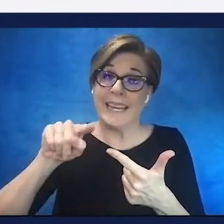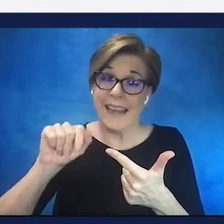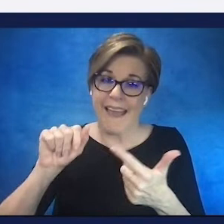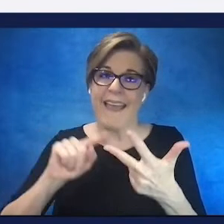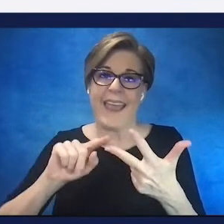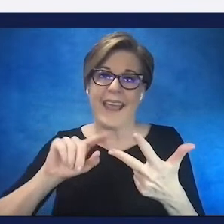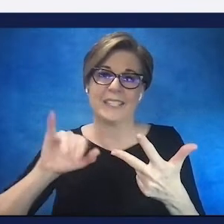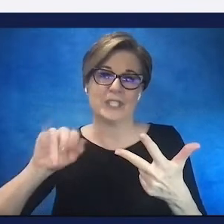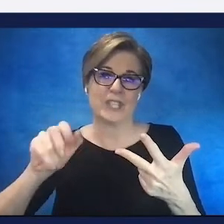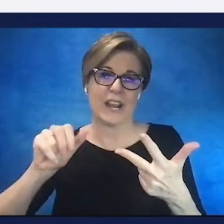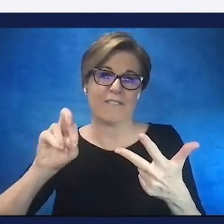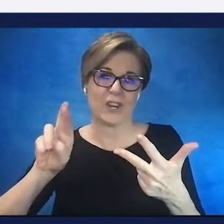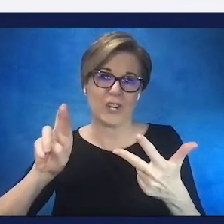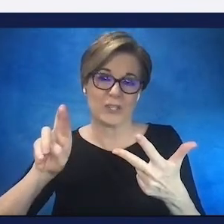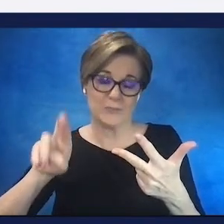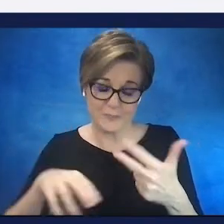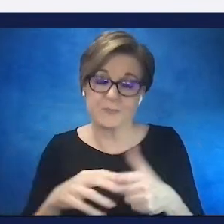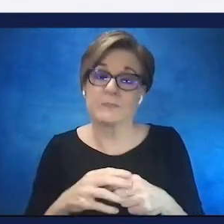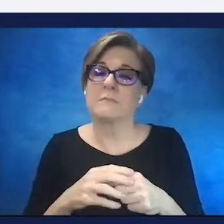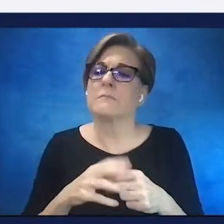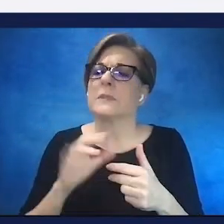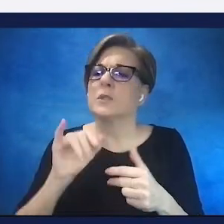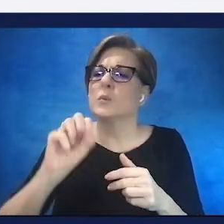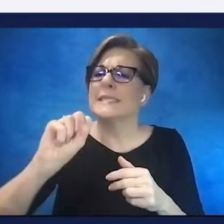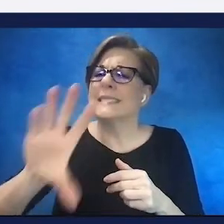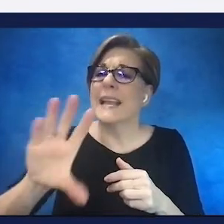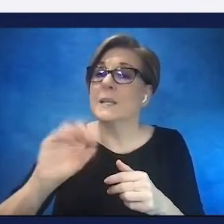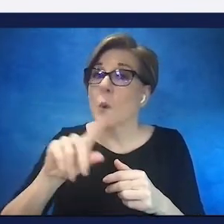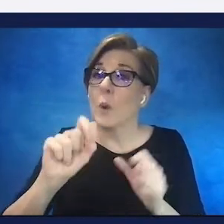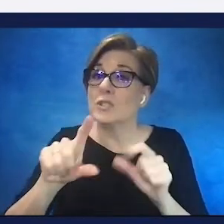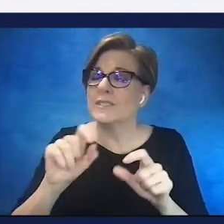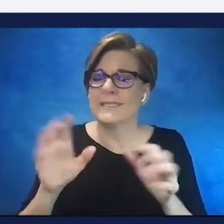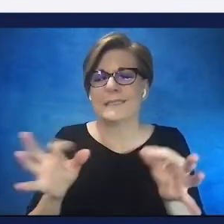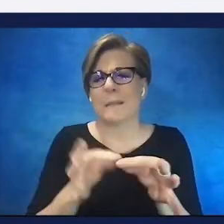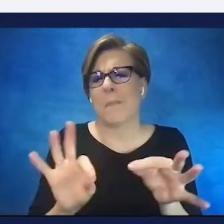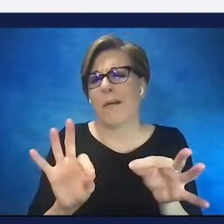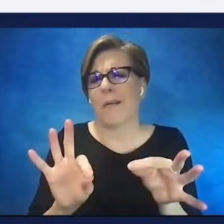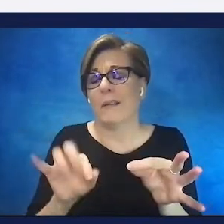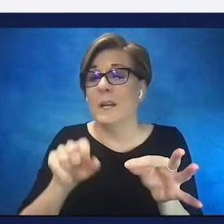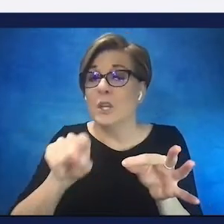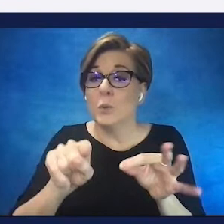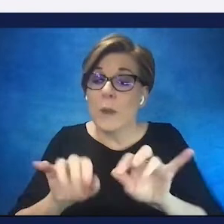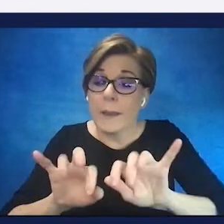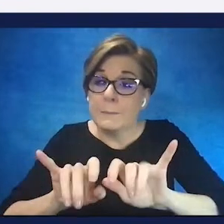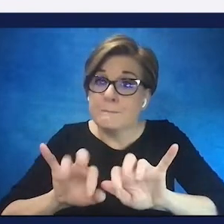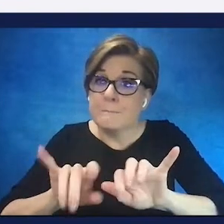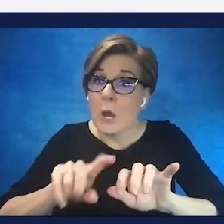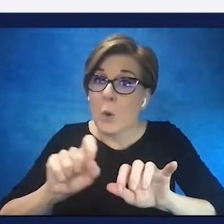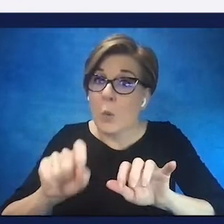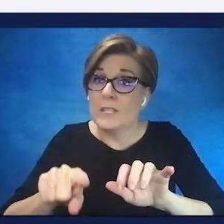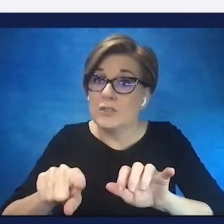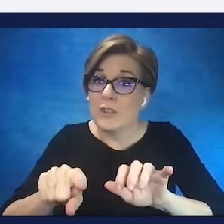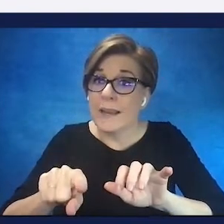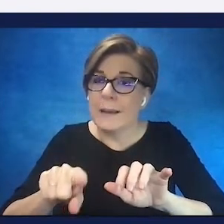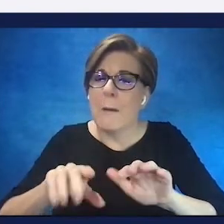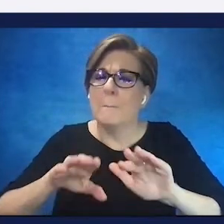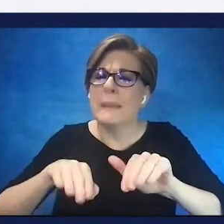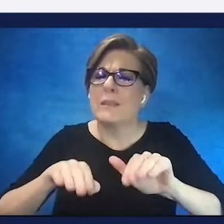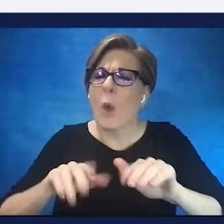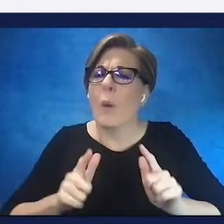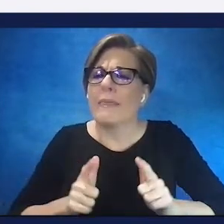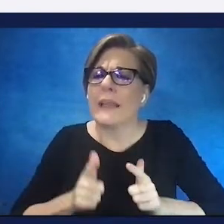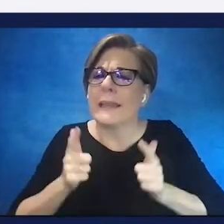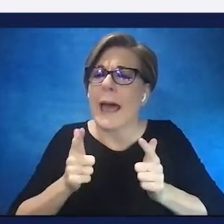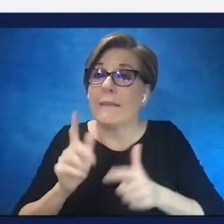Jennifer Lewer. Now, to submit your questions, it's simple. Just type it out on your type out your question below the live